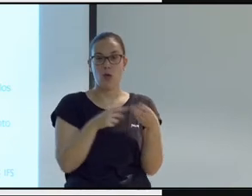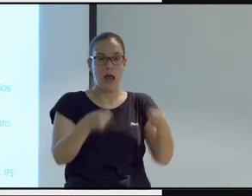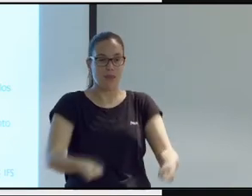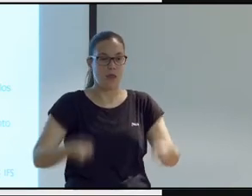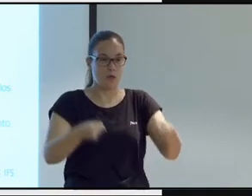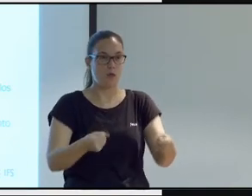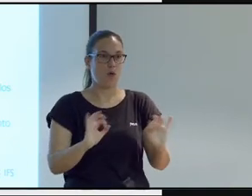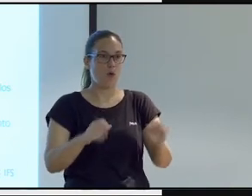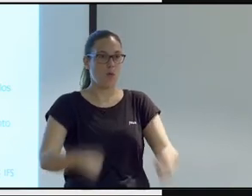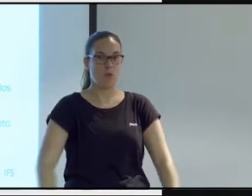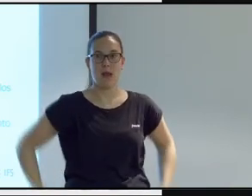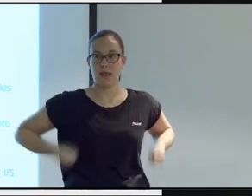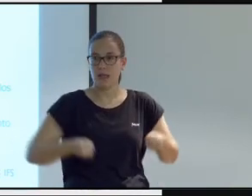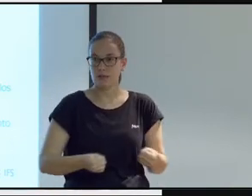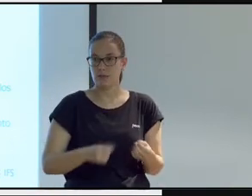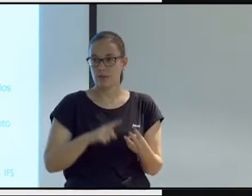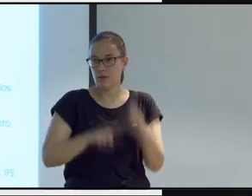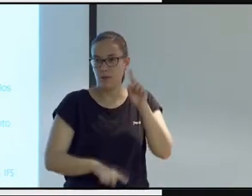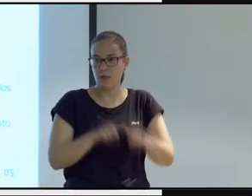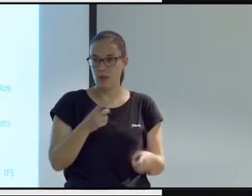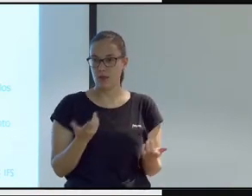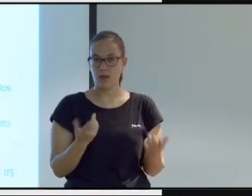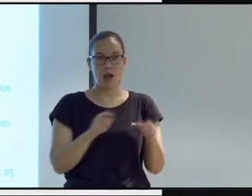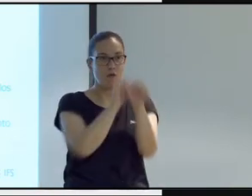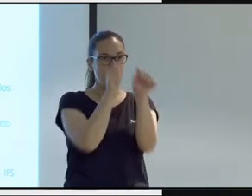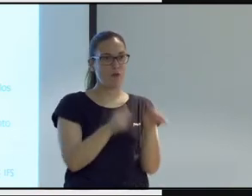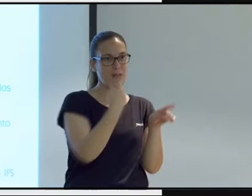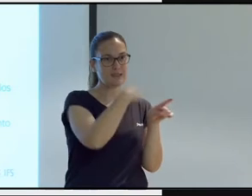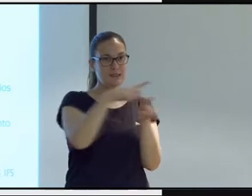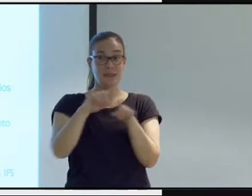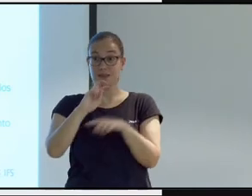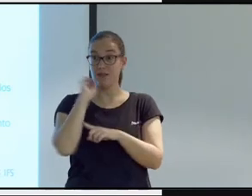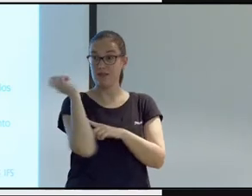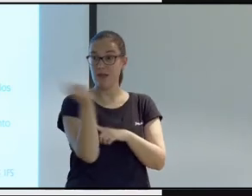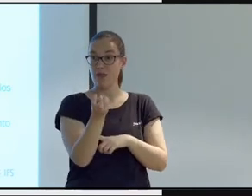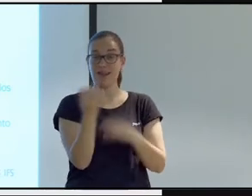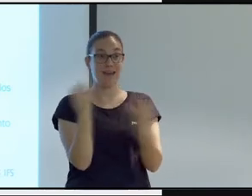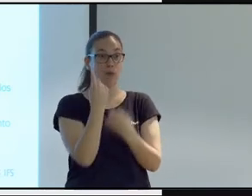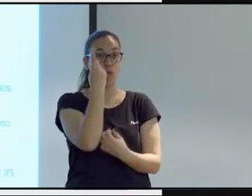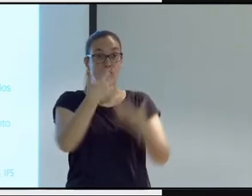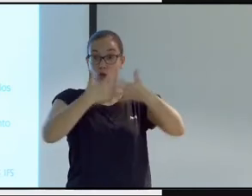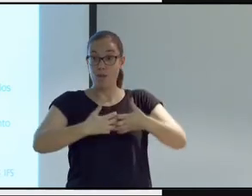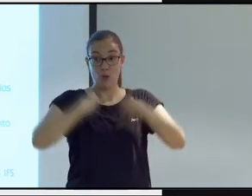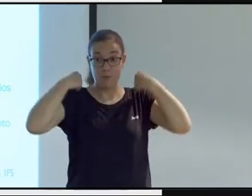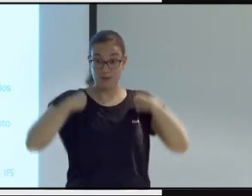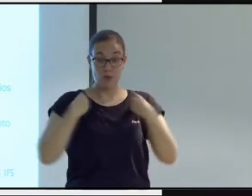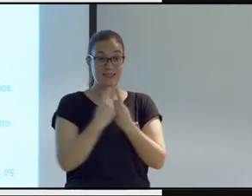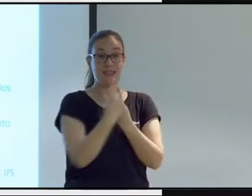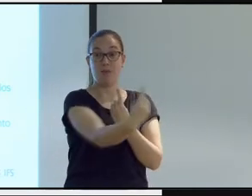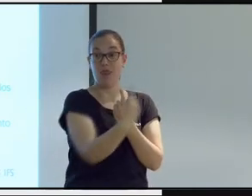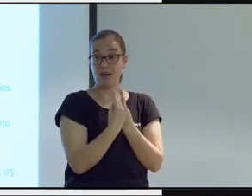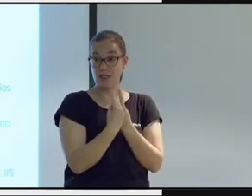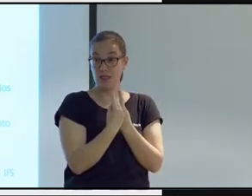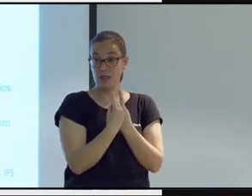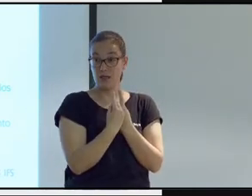move around with crutches, or we can move around in a wheelchair, or on our own 2 feet, etc. So we have